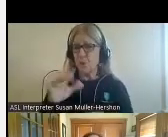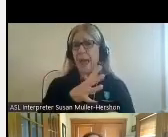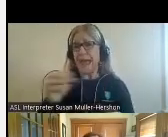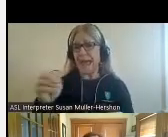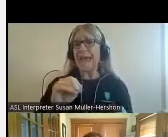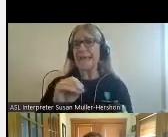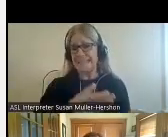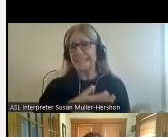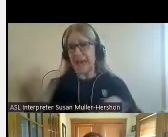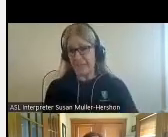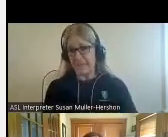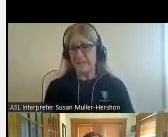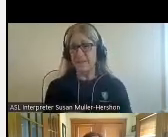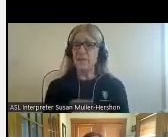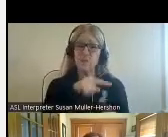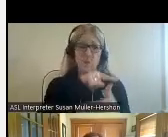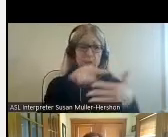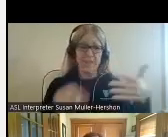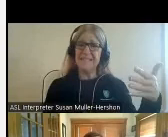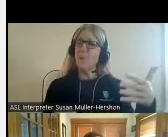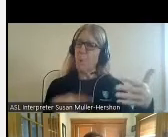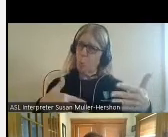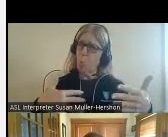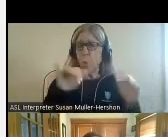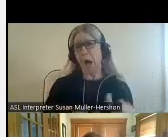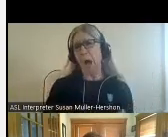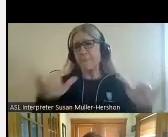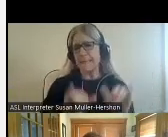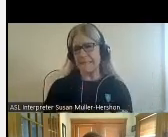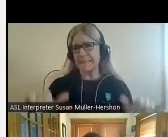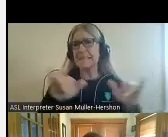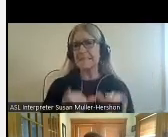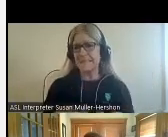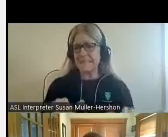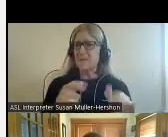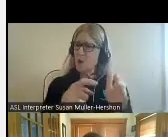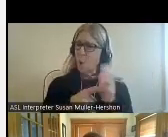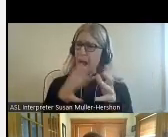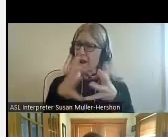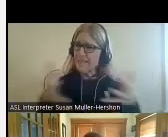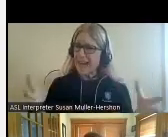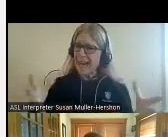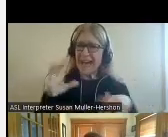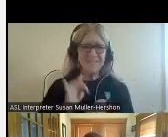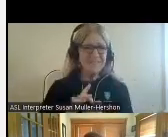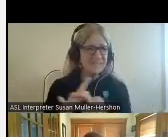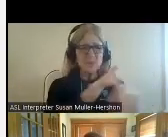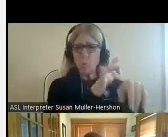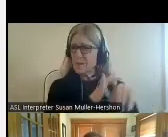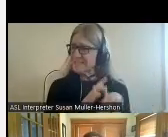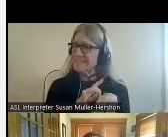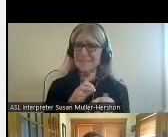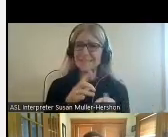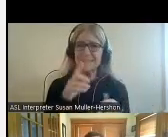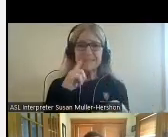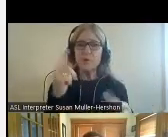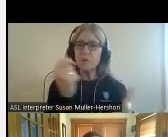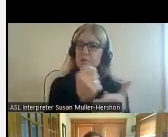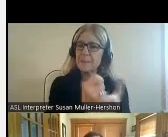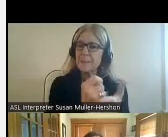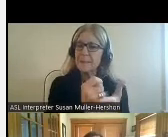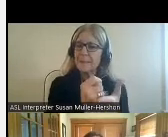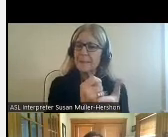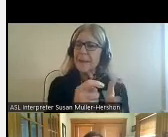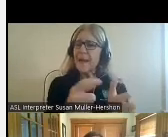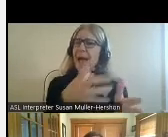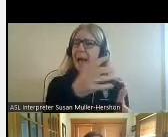prevalent, very common, and so really require a lot of resources for treatment as well as awareness